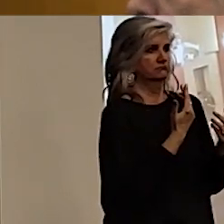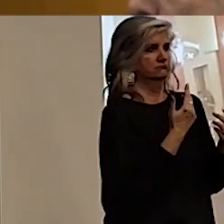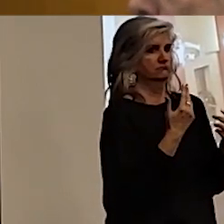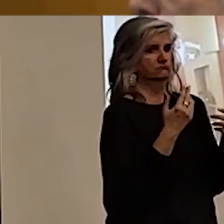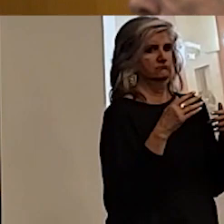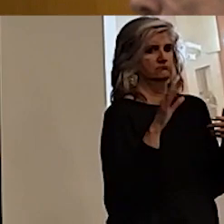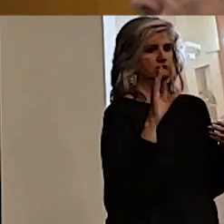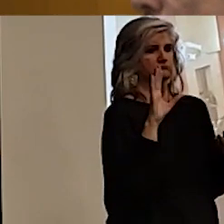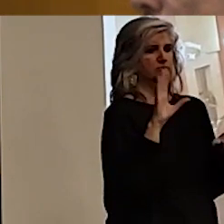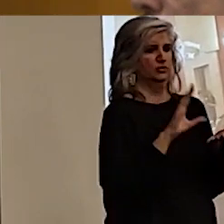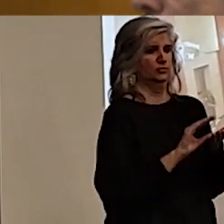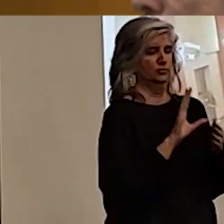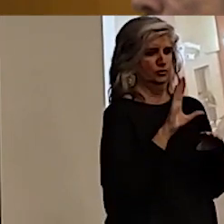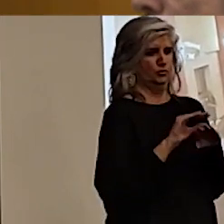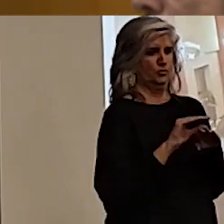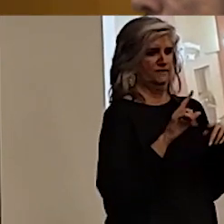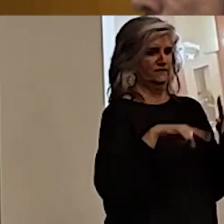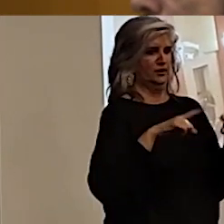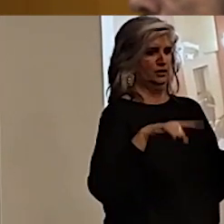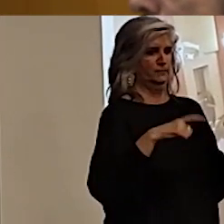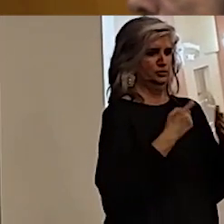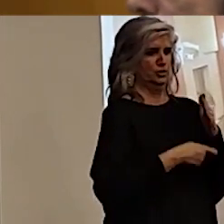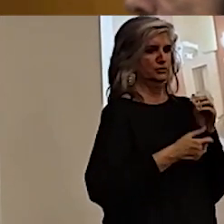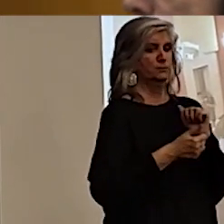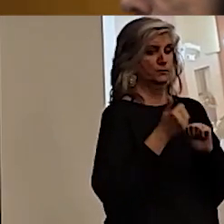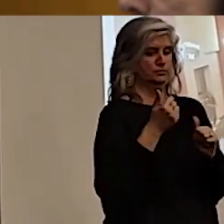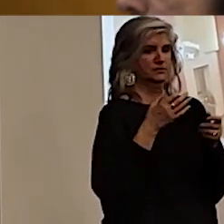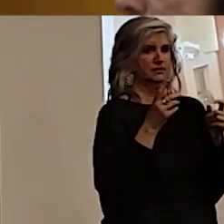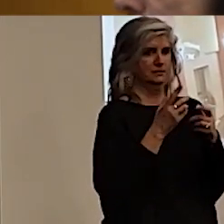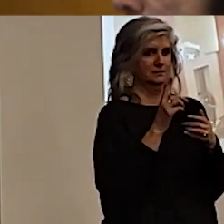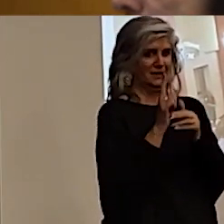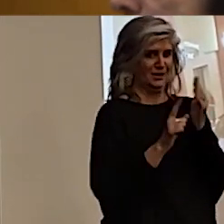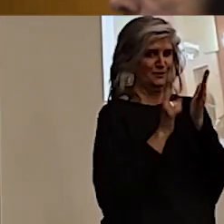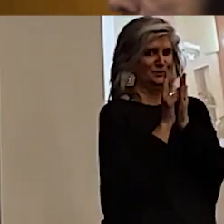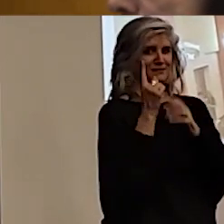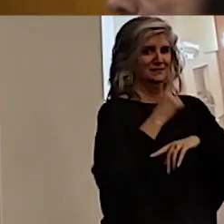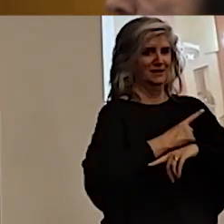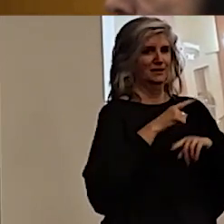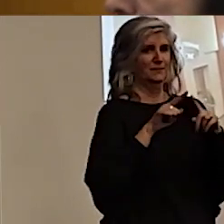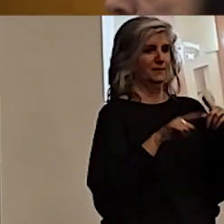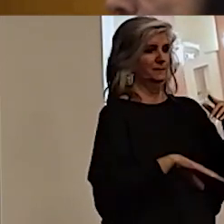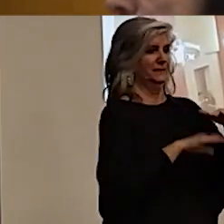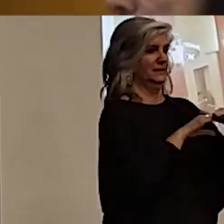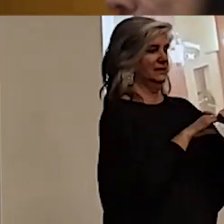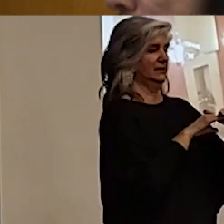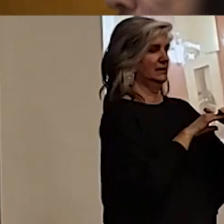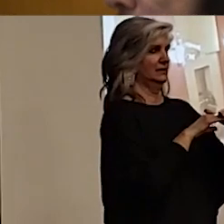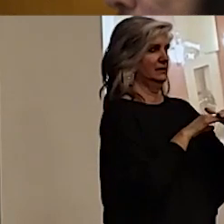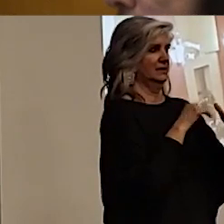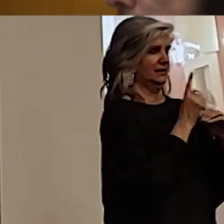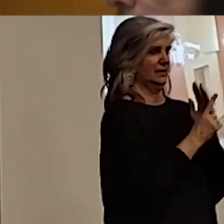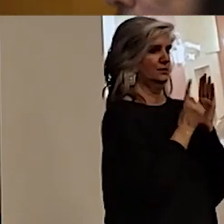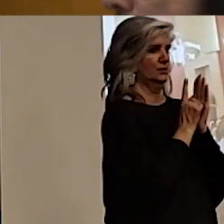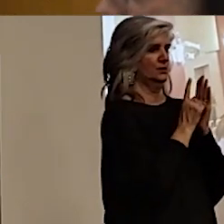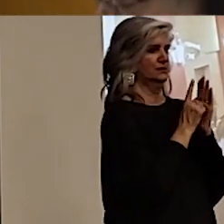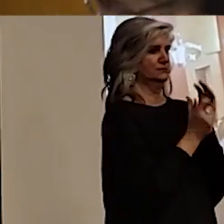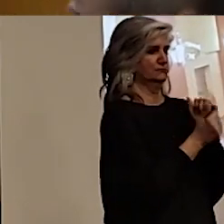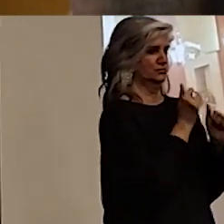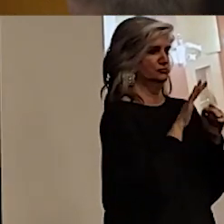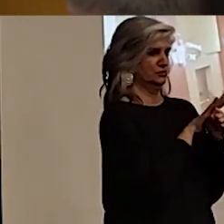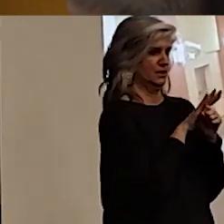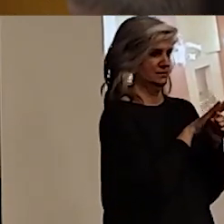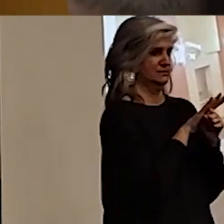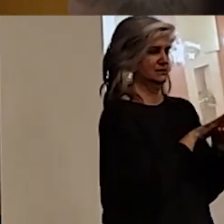lower variable charge for most hours of the day. But then during the peak hours of the grid, when the grid is the most stressed and power is